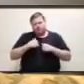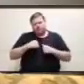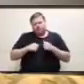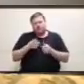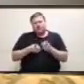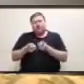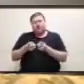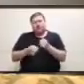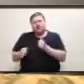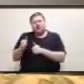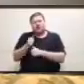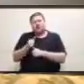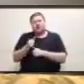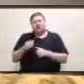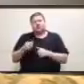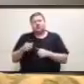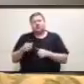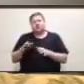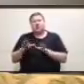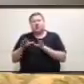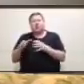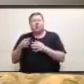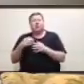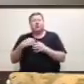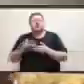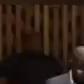for corporate services? Thanks, Chair.